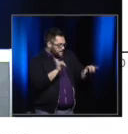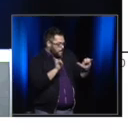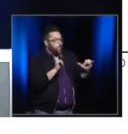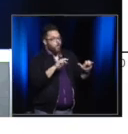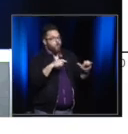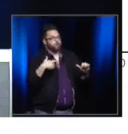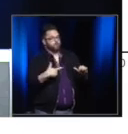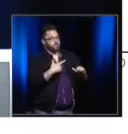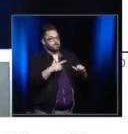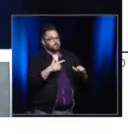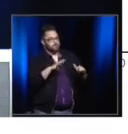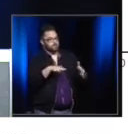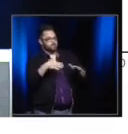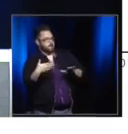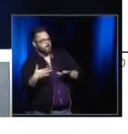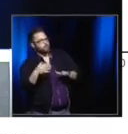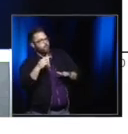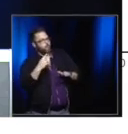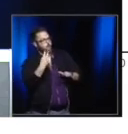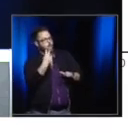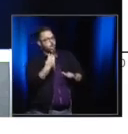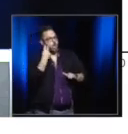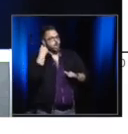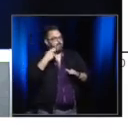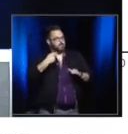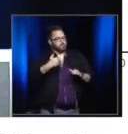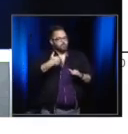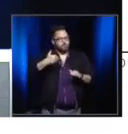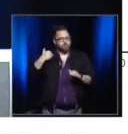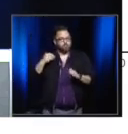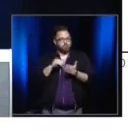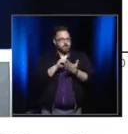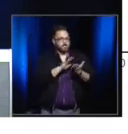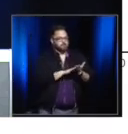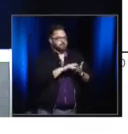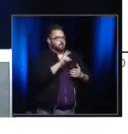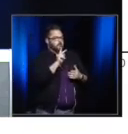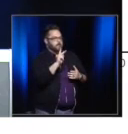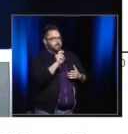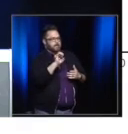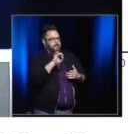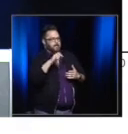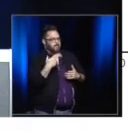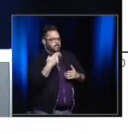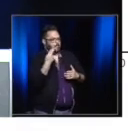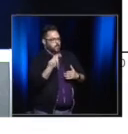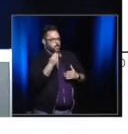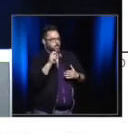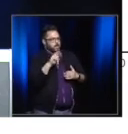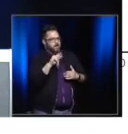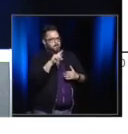the historical records. And this is work that was led by Keith Hernandez and Debbie Steele.